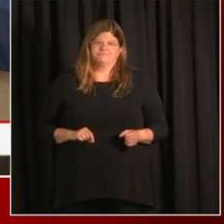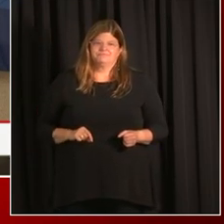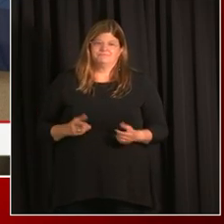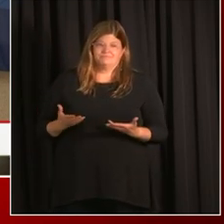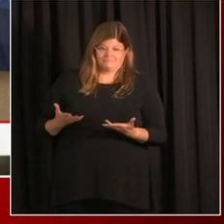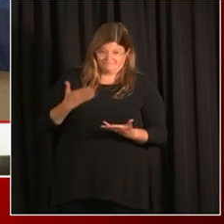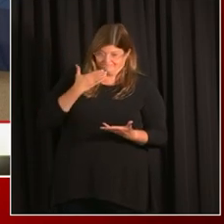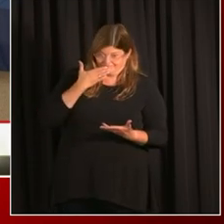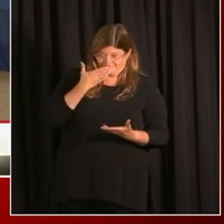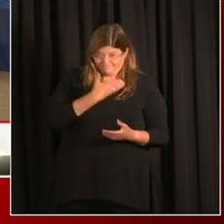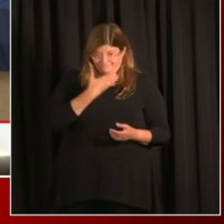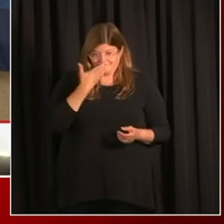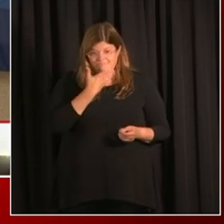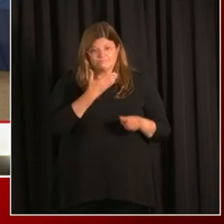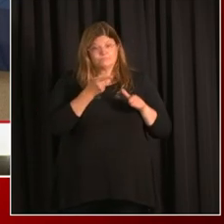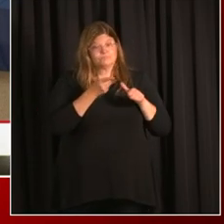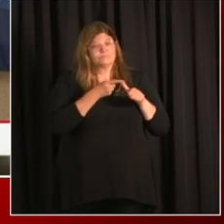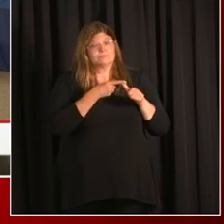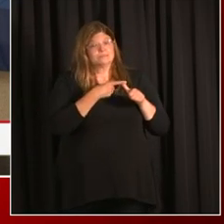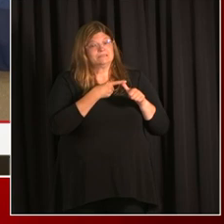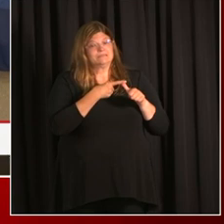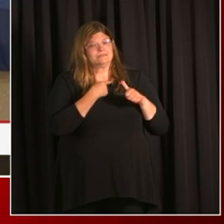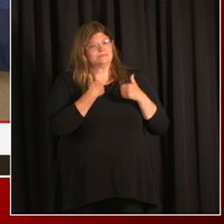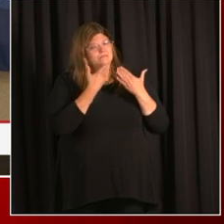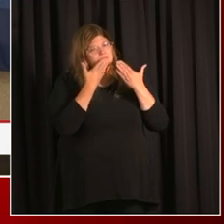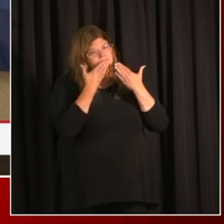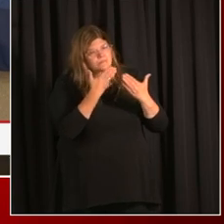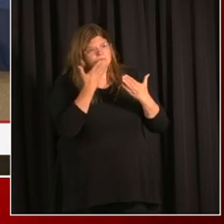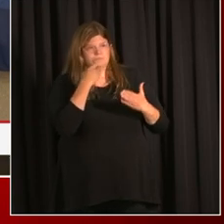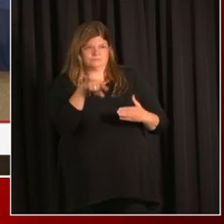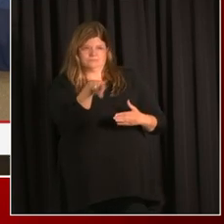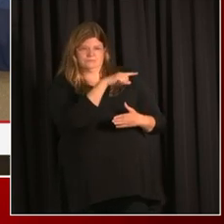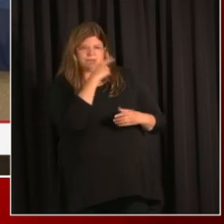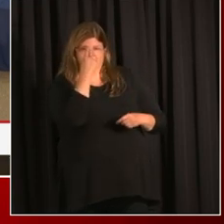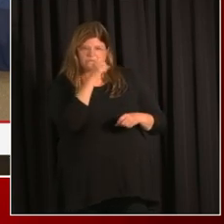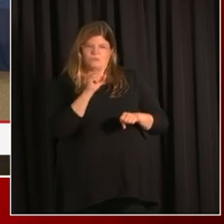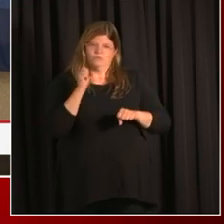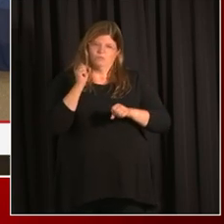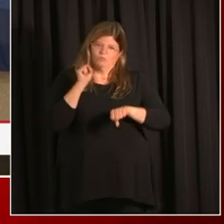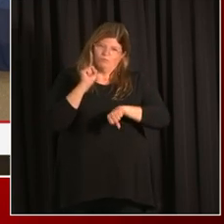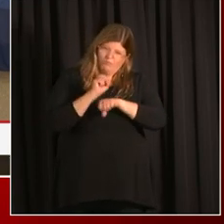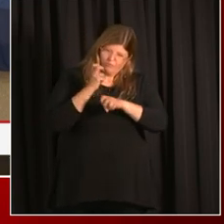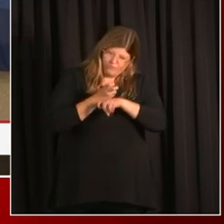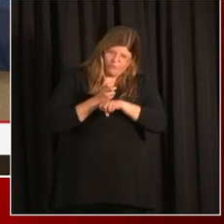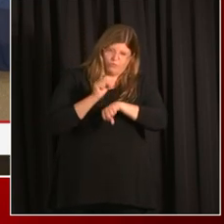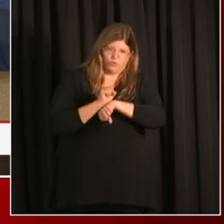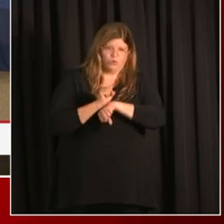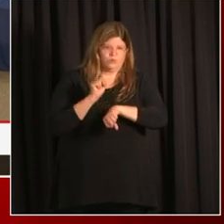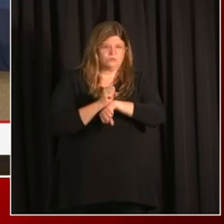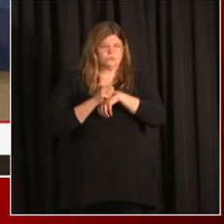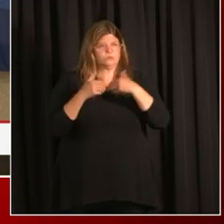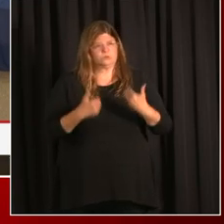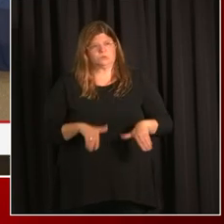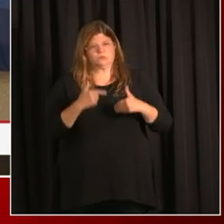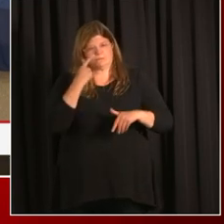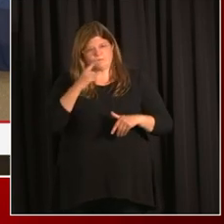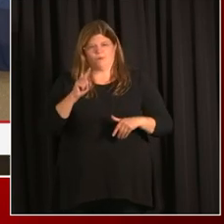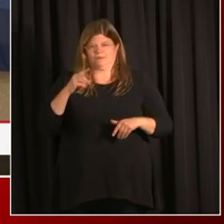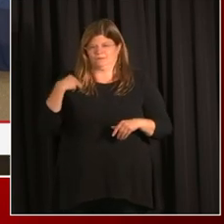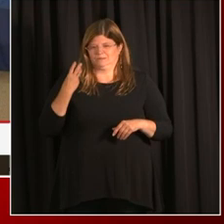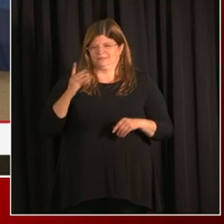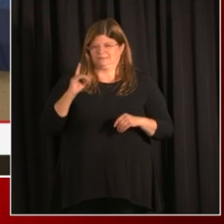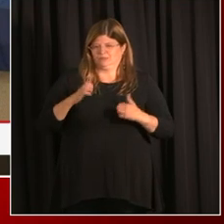you. First of all, I want to thank you for all of the hard work that you have been doing for Washington, D.C. residents.